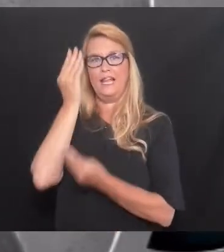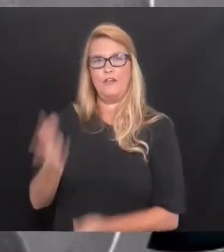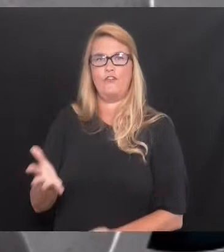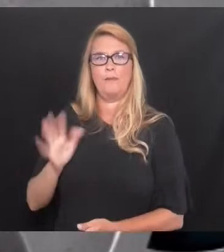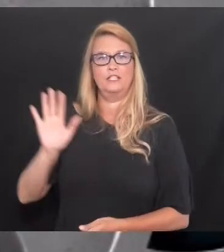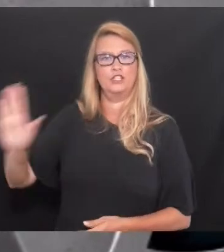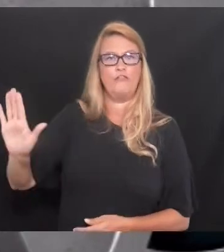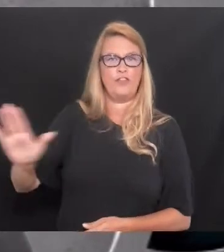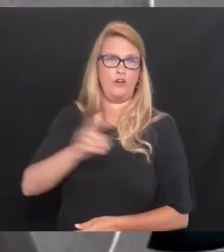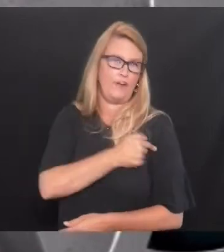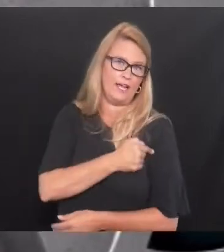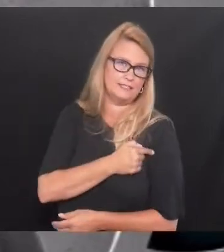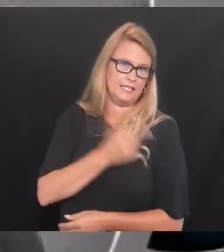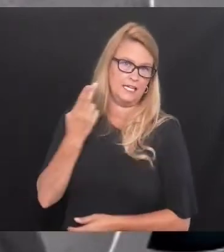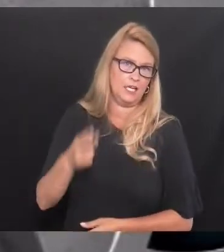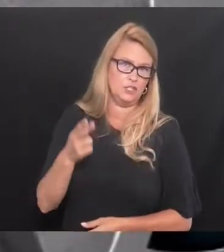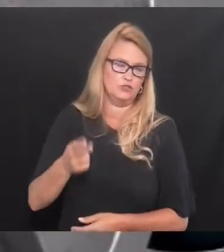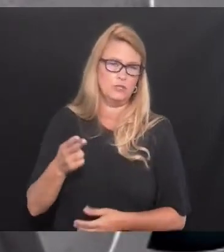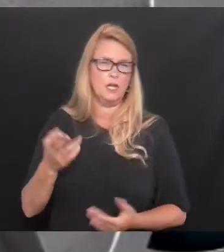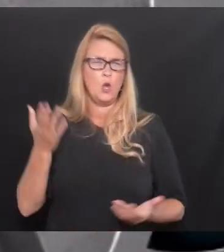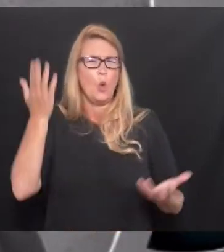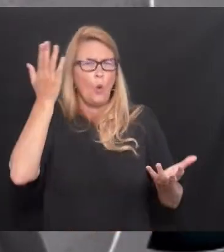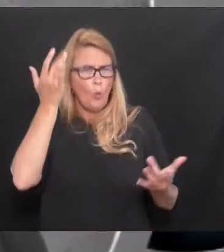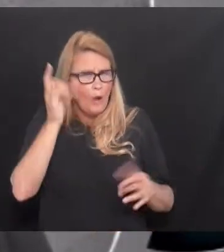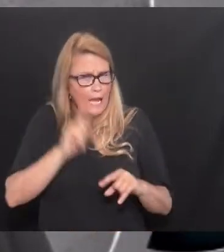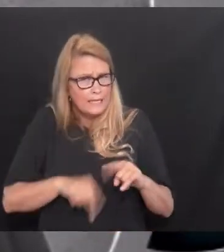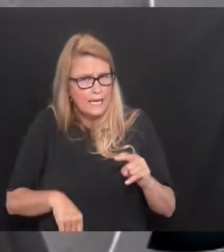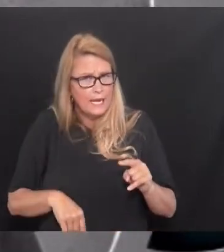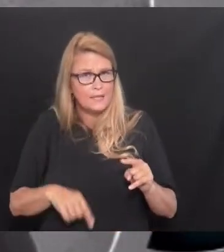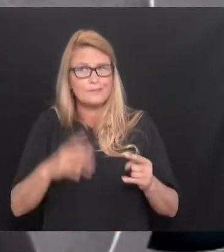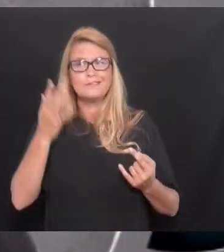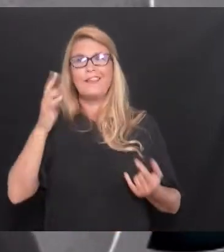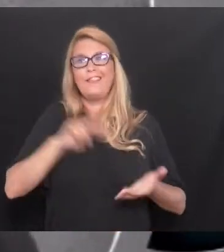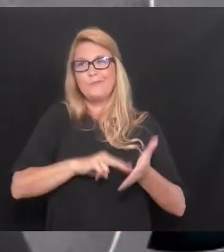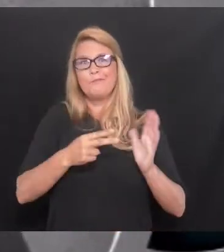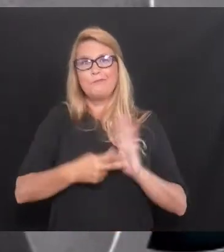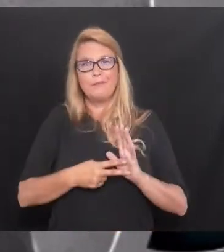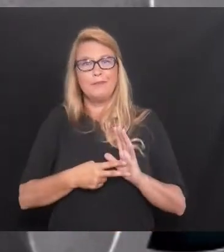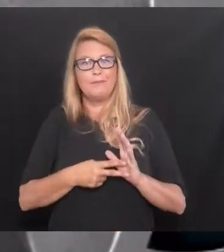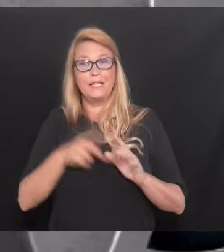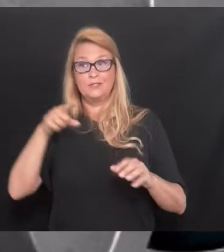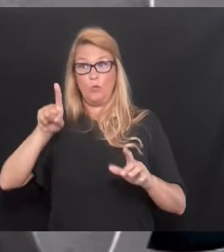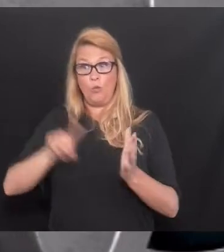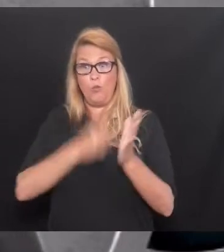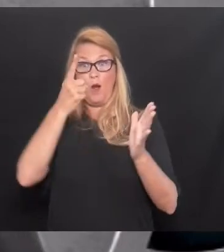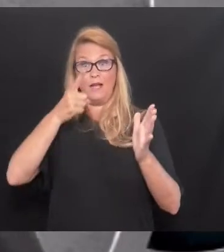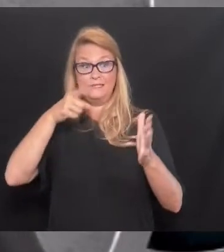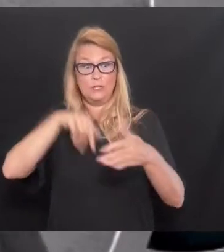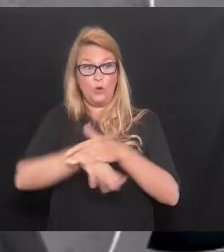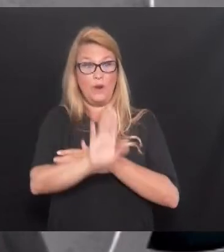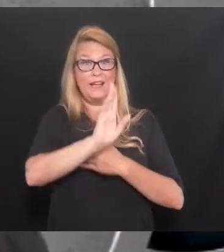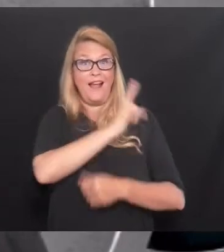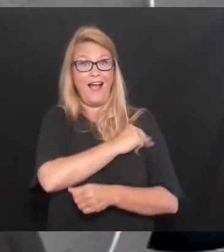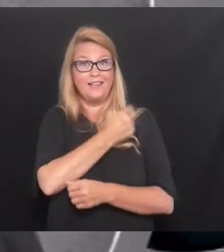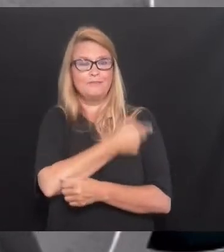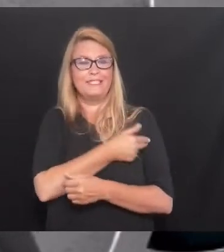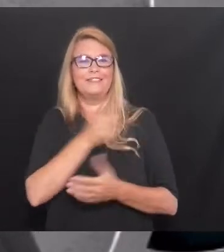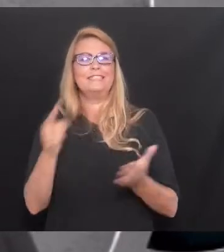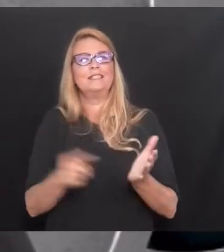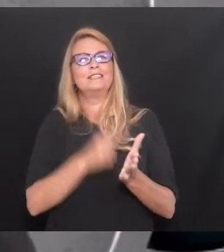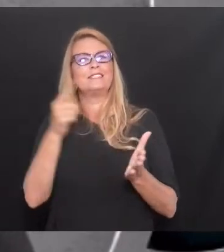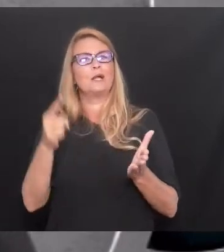status. And you might ask yourself why we can't get that, and that comes into question of when they're admitted to the hospital. Sometimes they